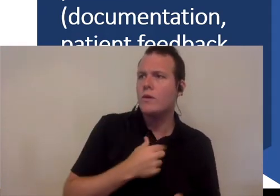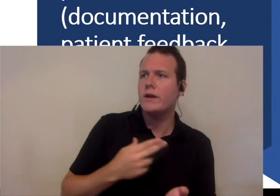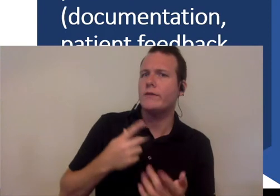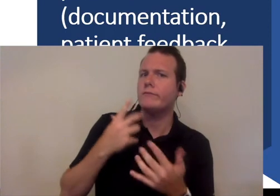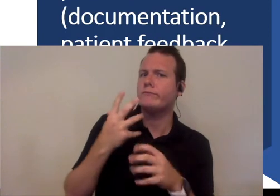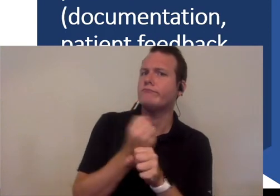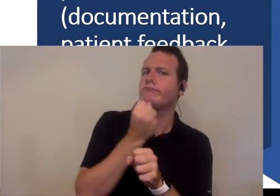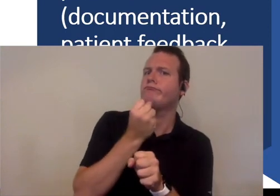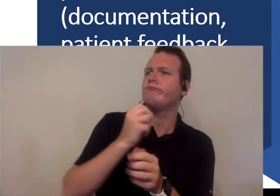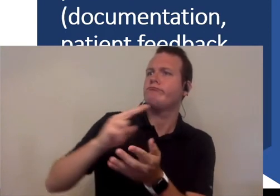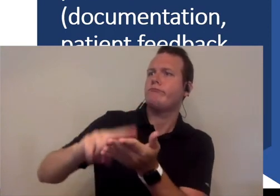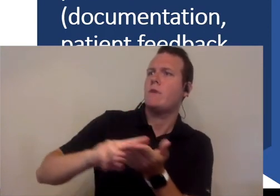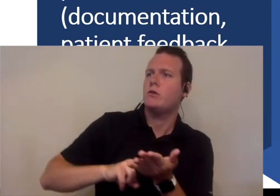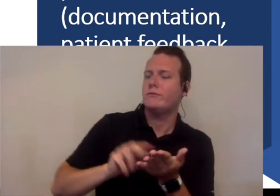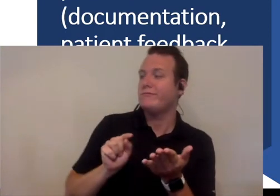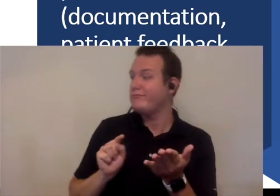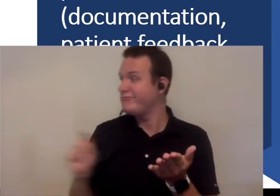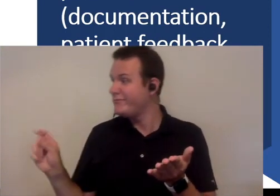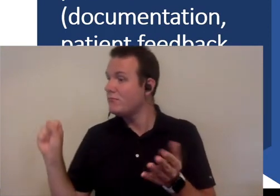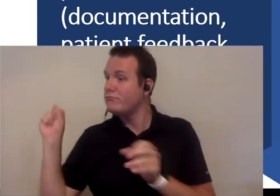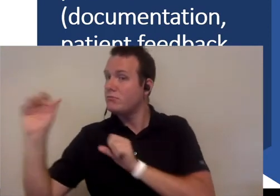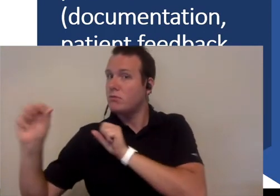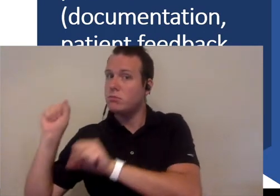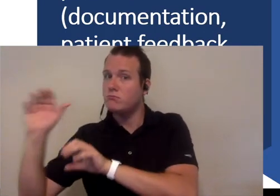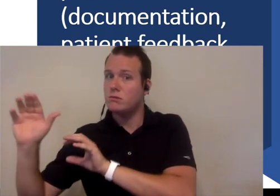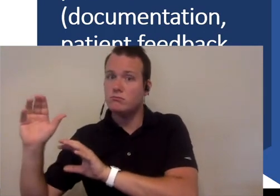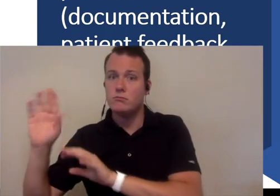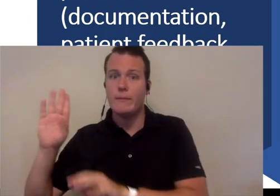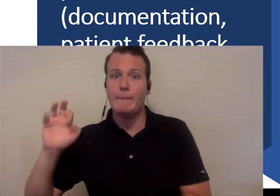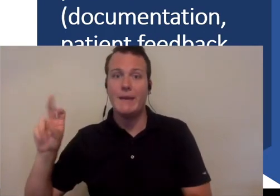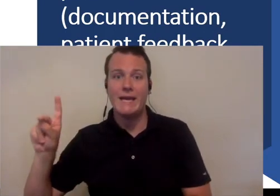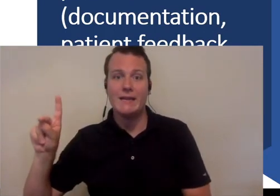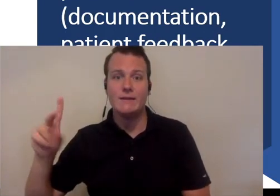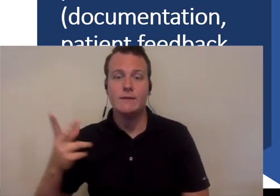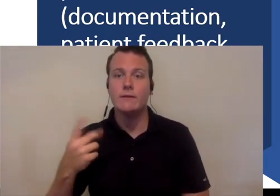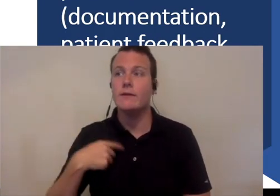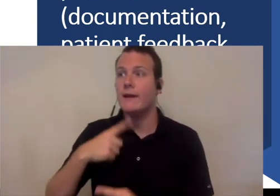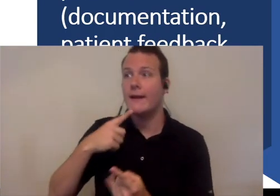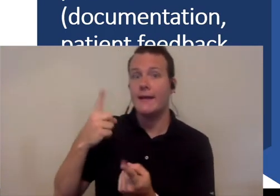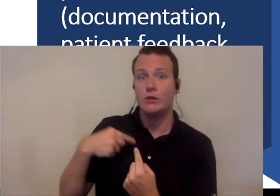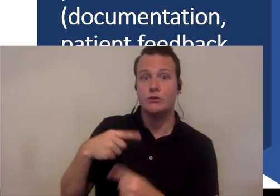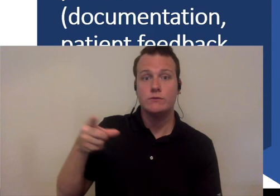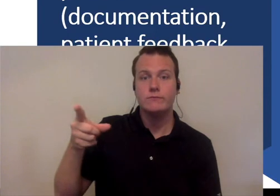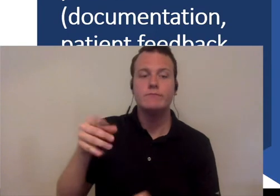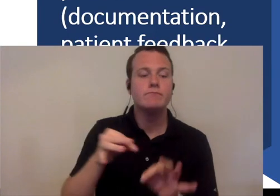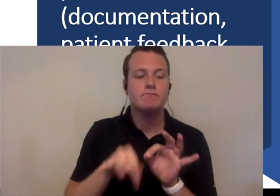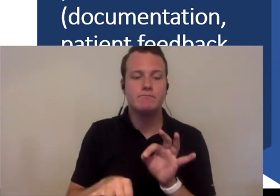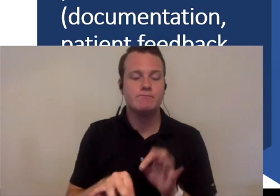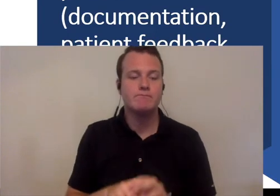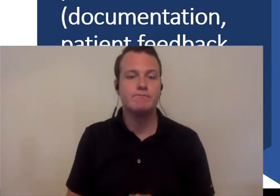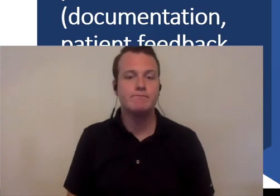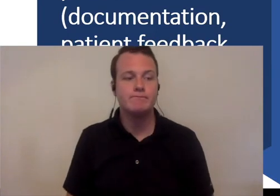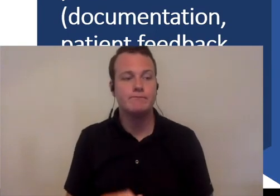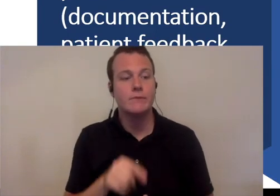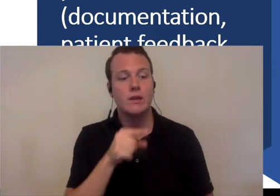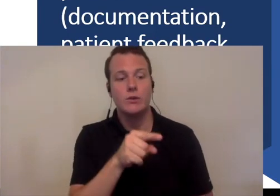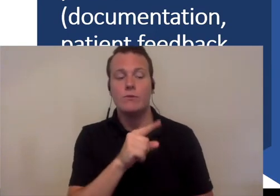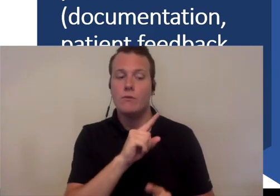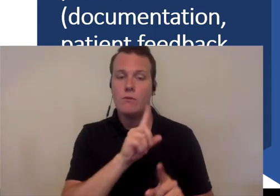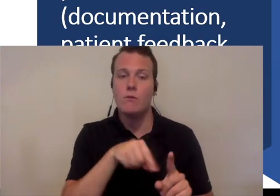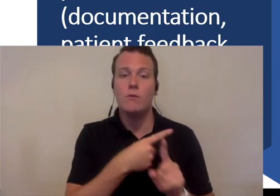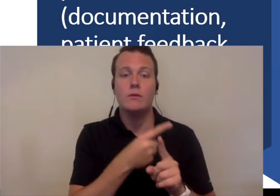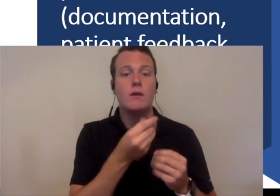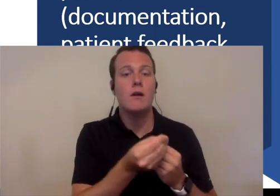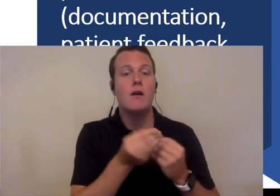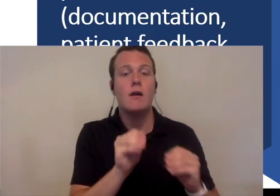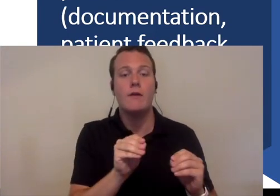other offices that submitted bids? And the answer was very simply, you were the only office